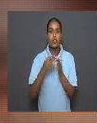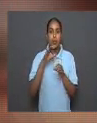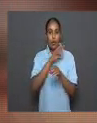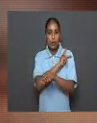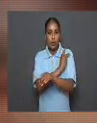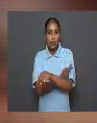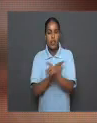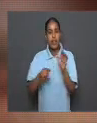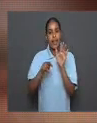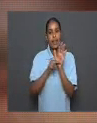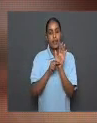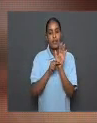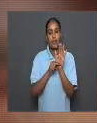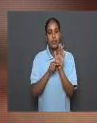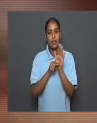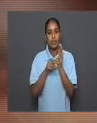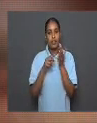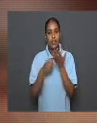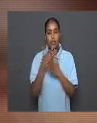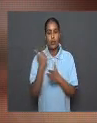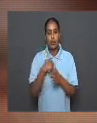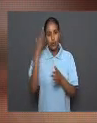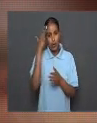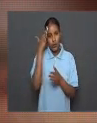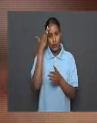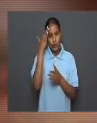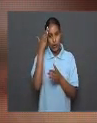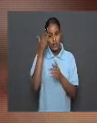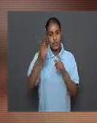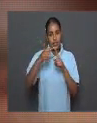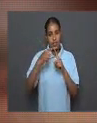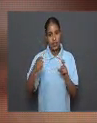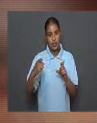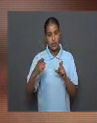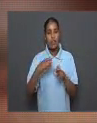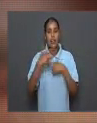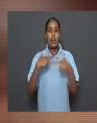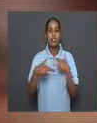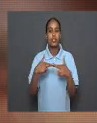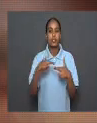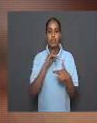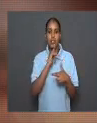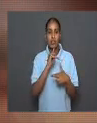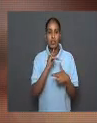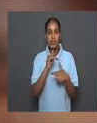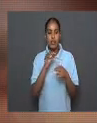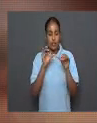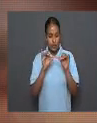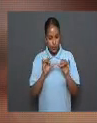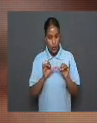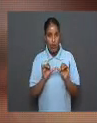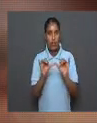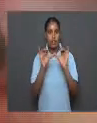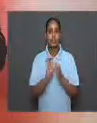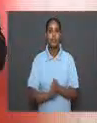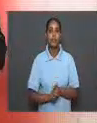is negative, then we know that the reverse reaction is